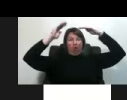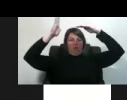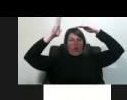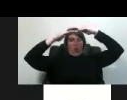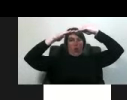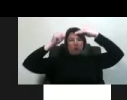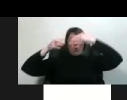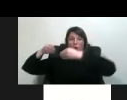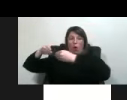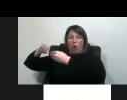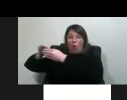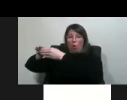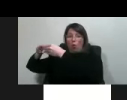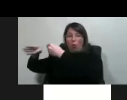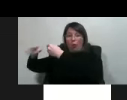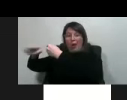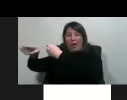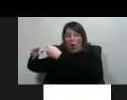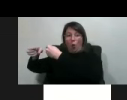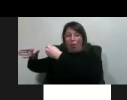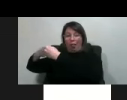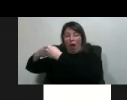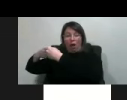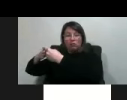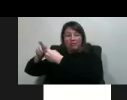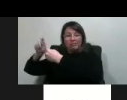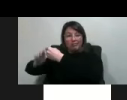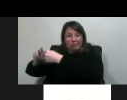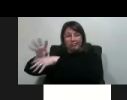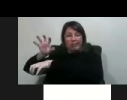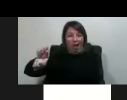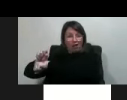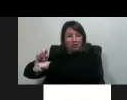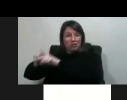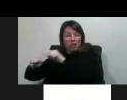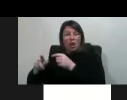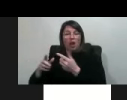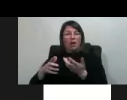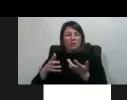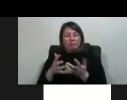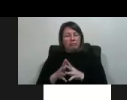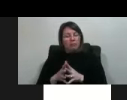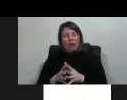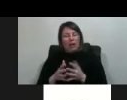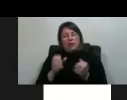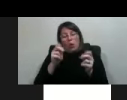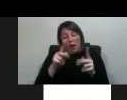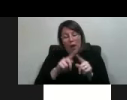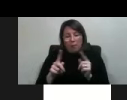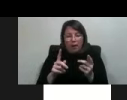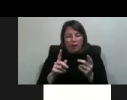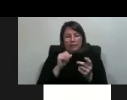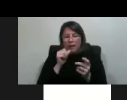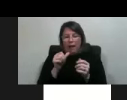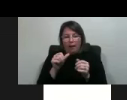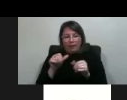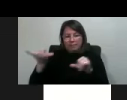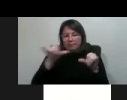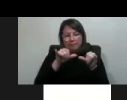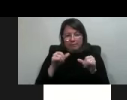Some buses have it's okay, but some buses they're still locked up. But I have to say on the